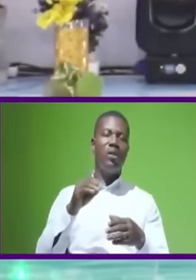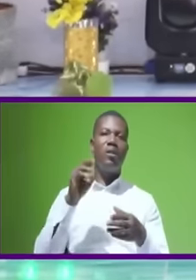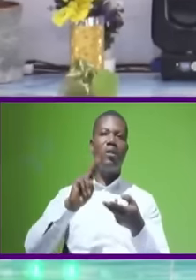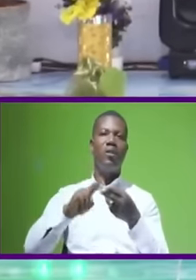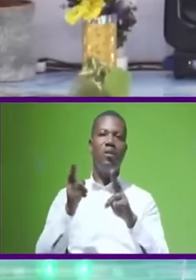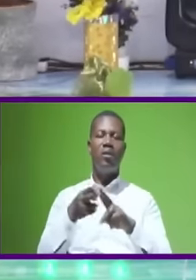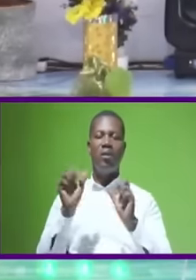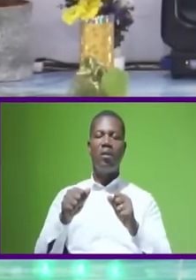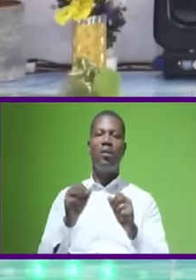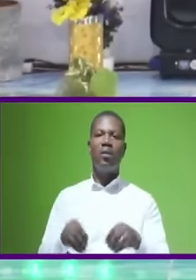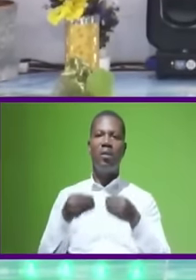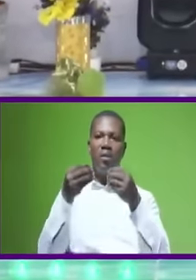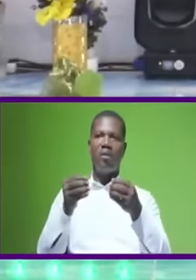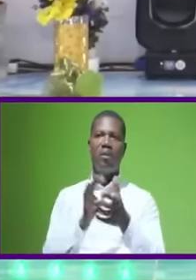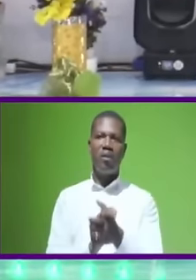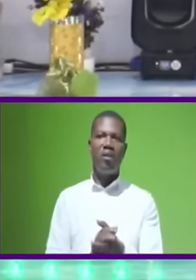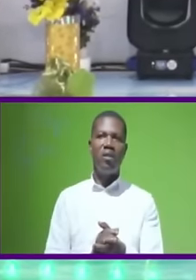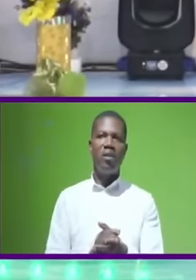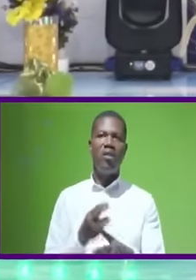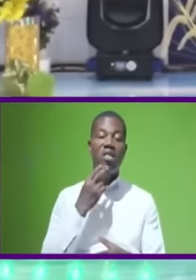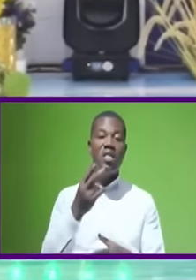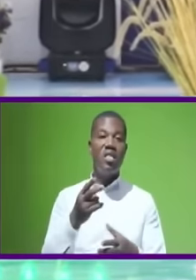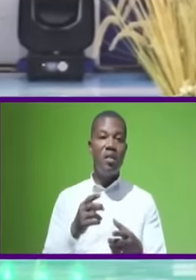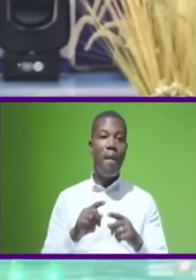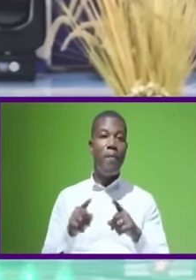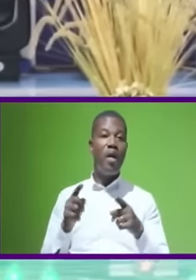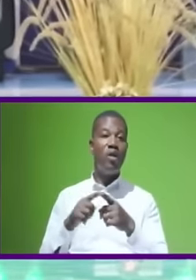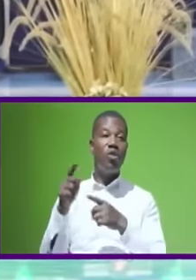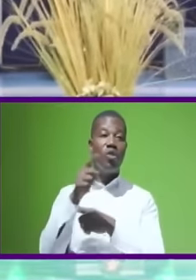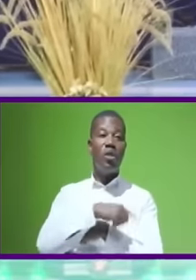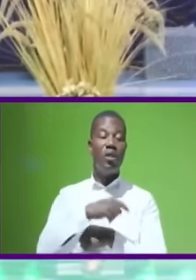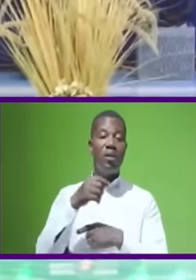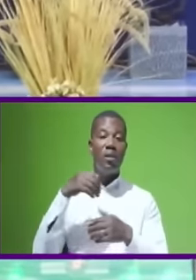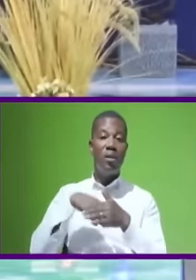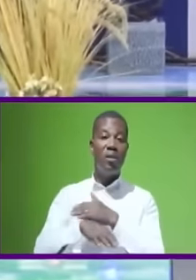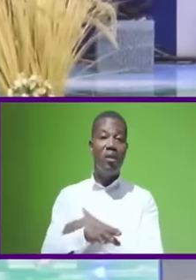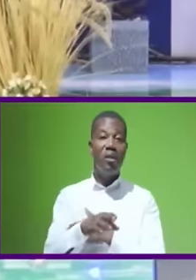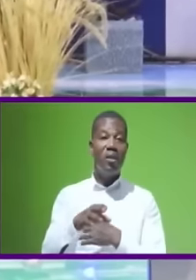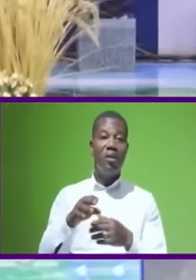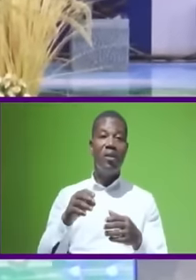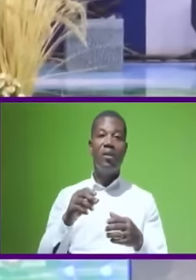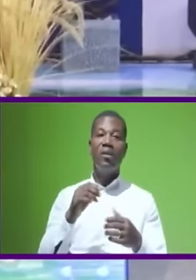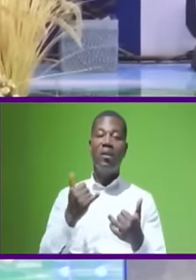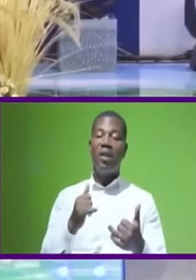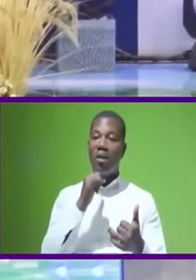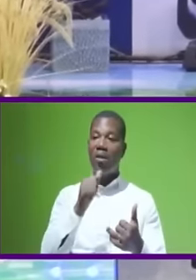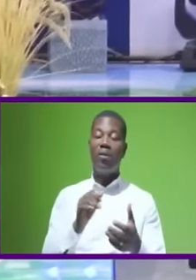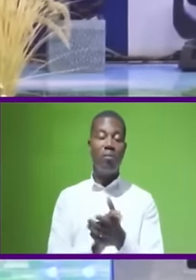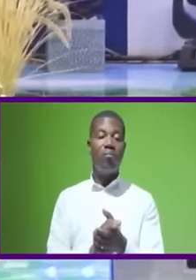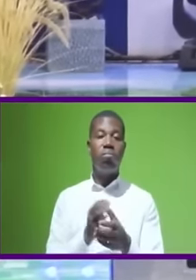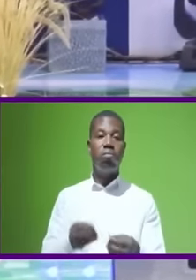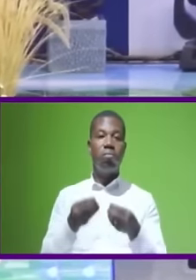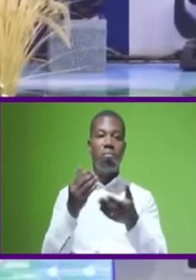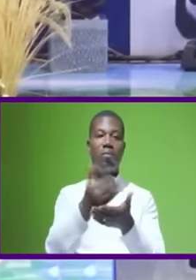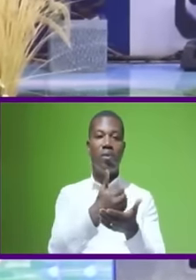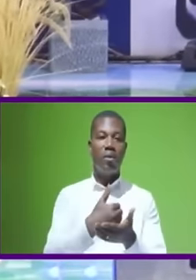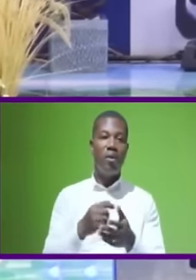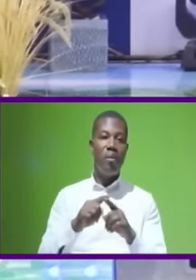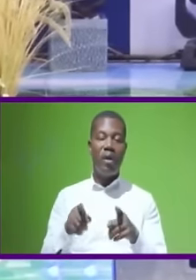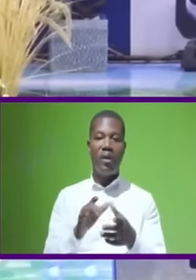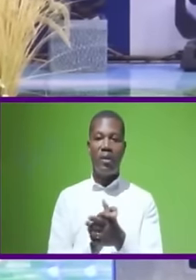for there. Move no dear first and so and now obey Remno. Afe di anya afodi ya no no bebo onu momo bepe